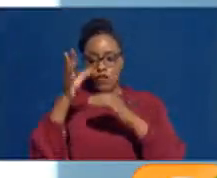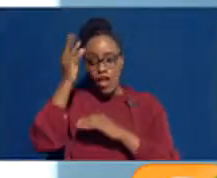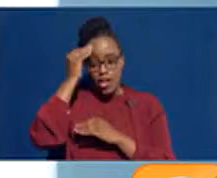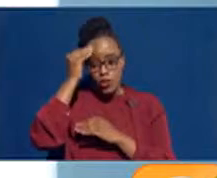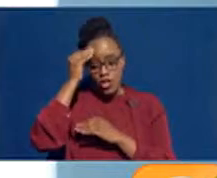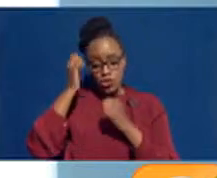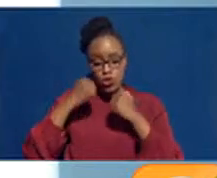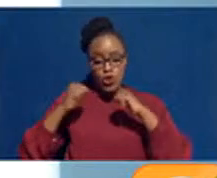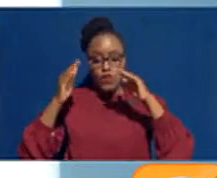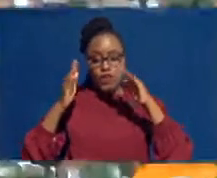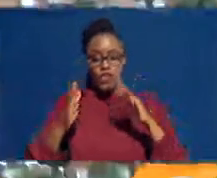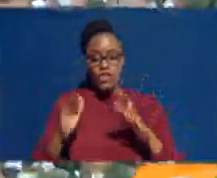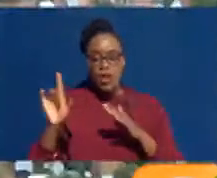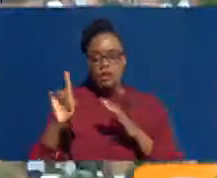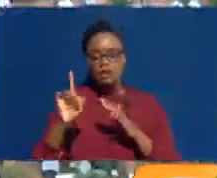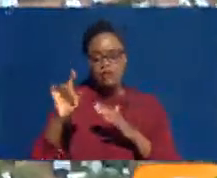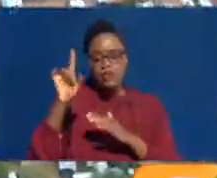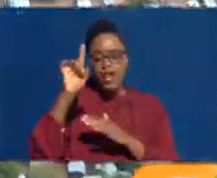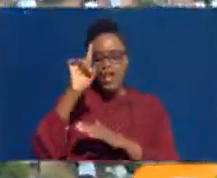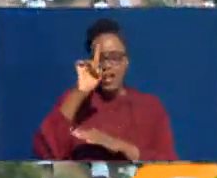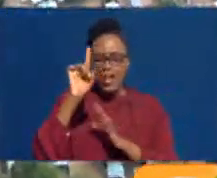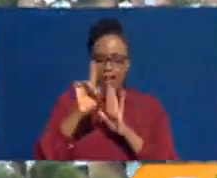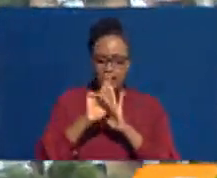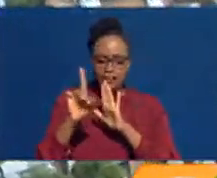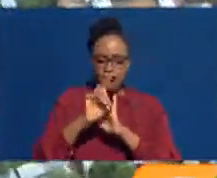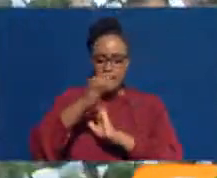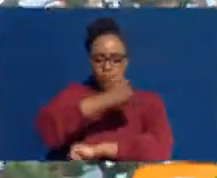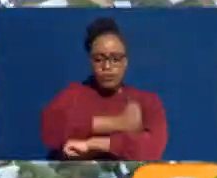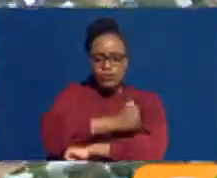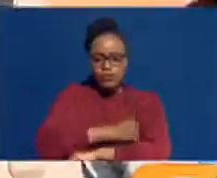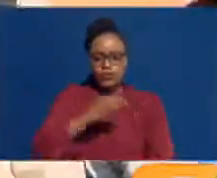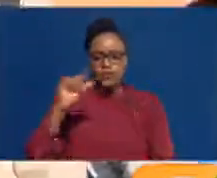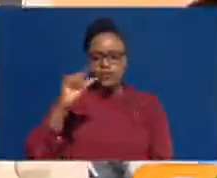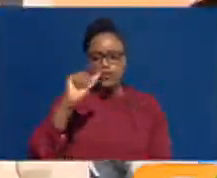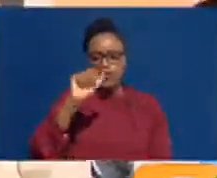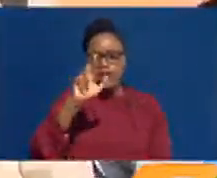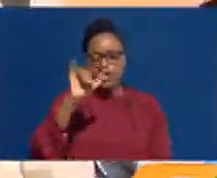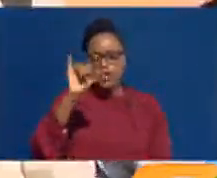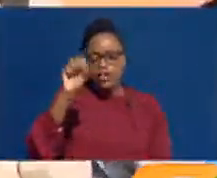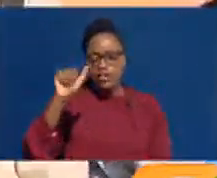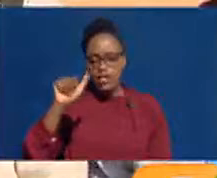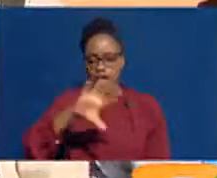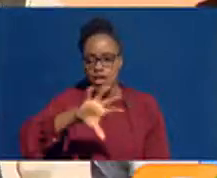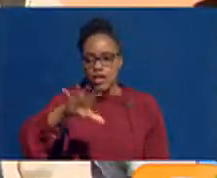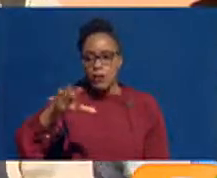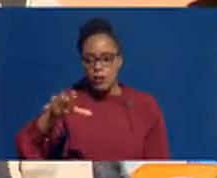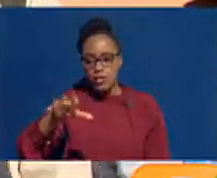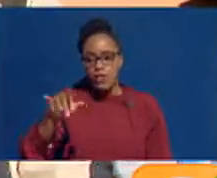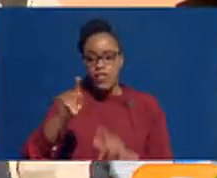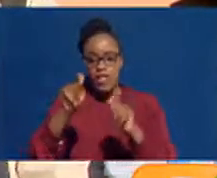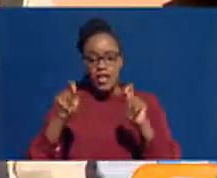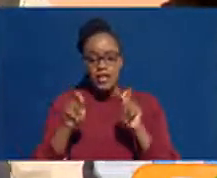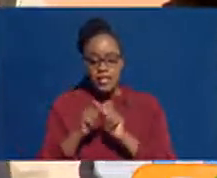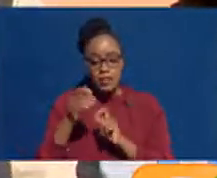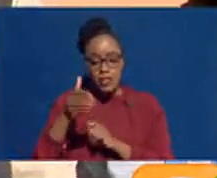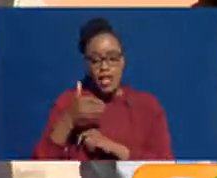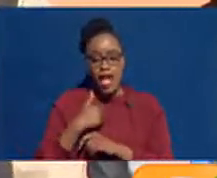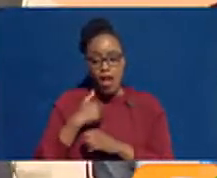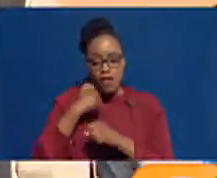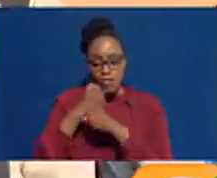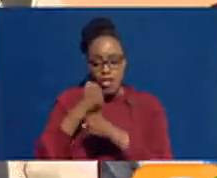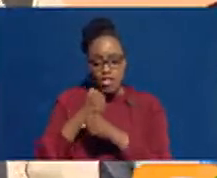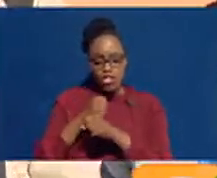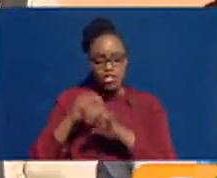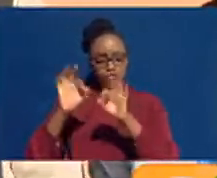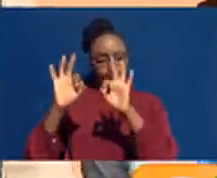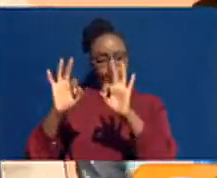officials from a day school at the Dadaab Camp in Garissa County. And the NEC team is also here. And they did an exemplary